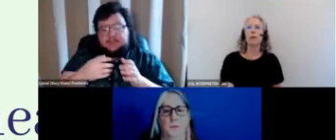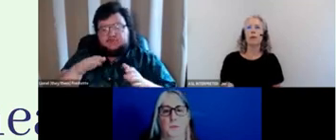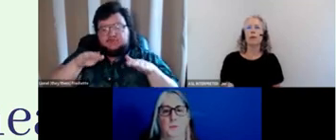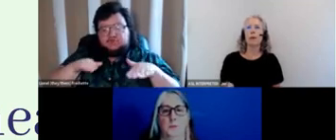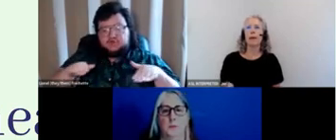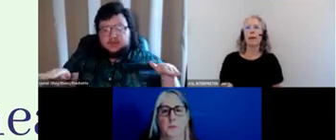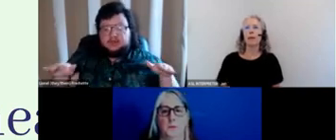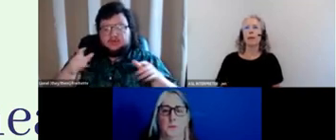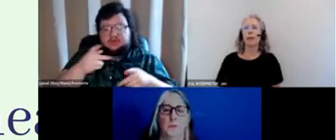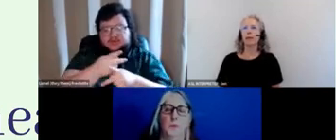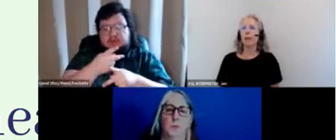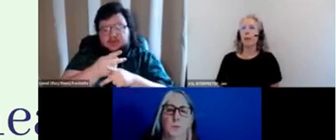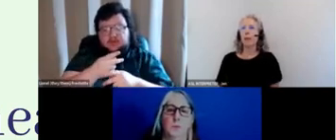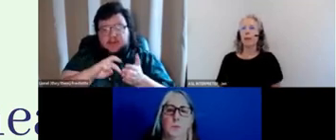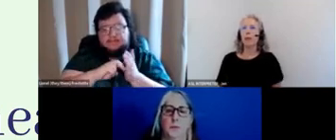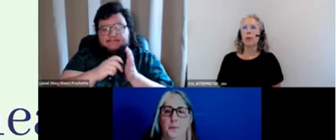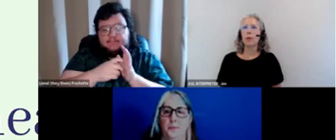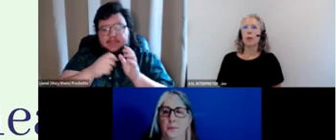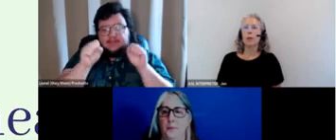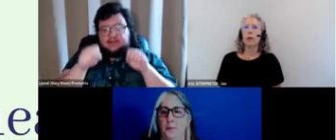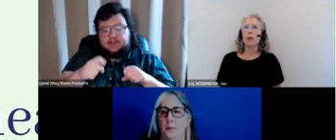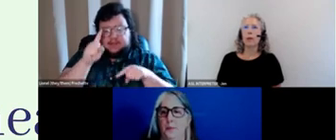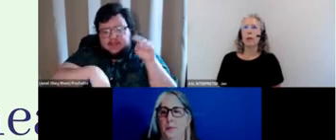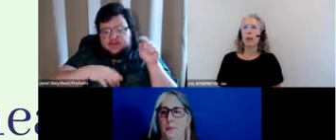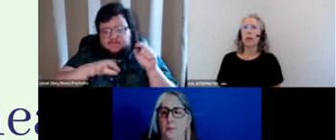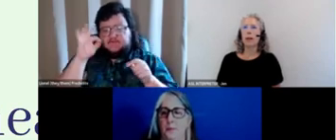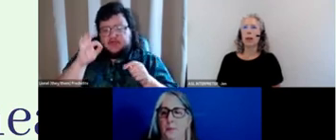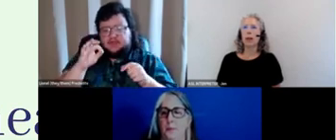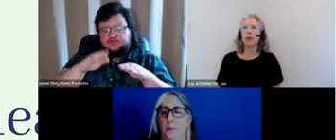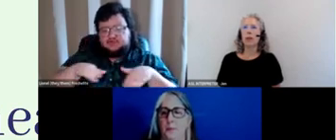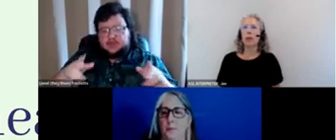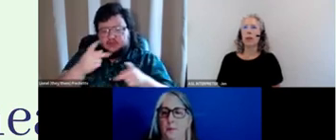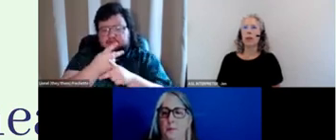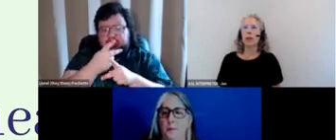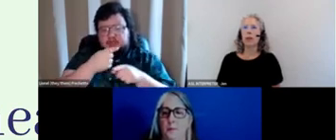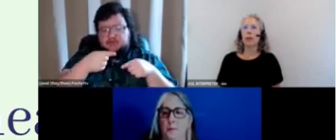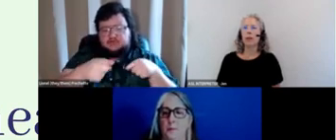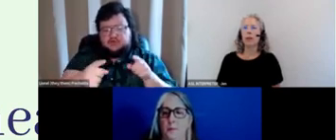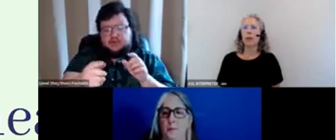Let me expand this a little bit. So when we take care of,